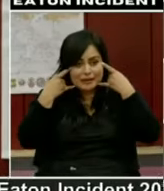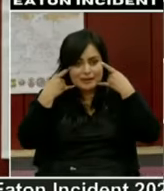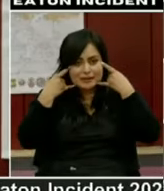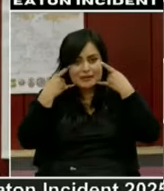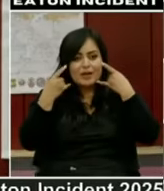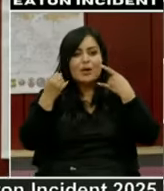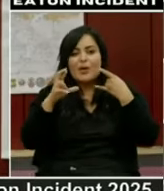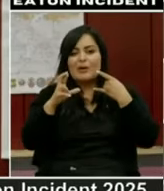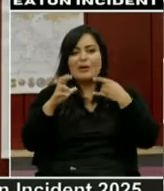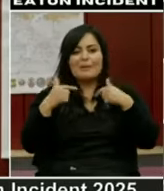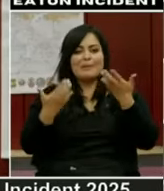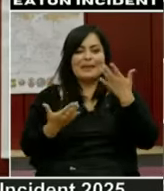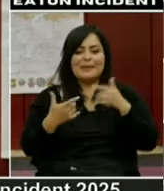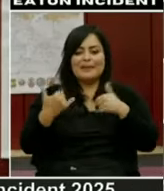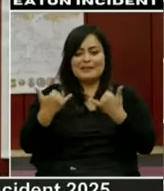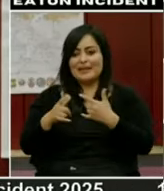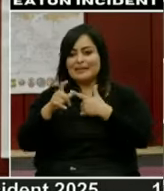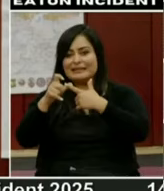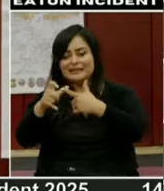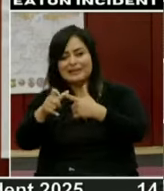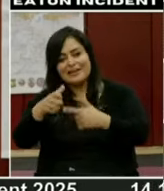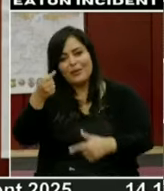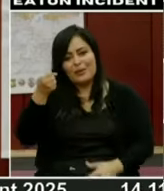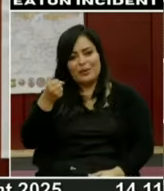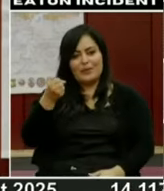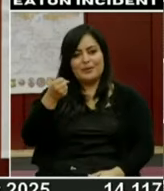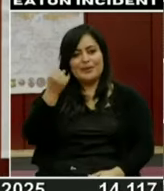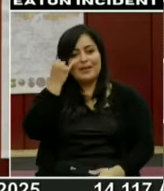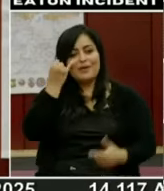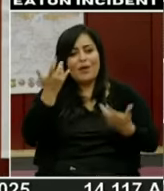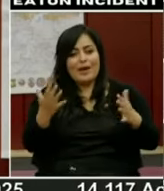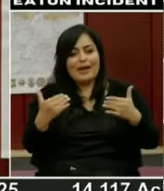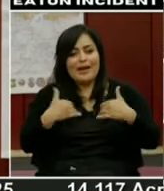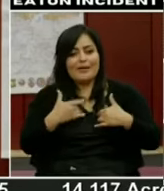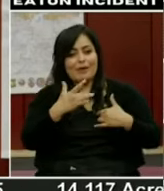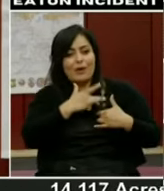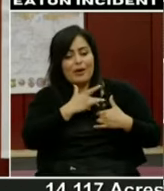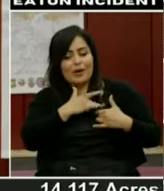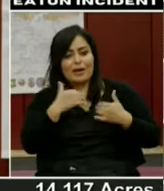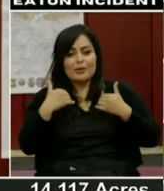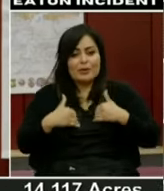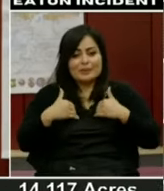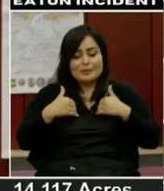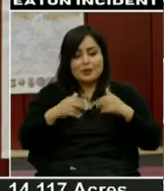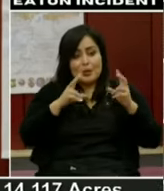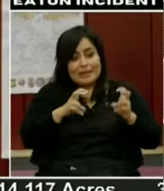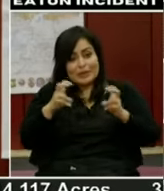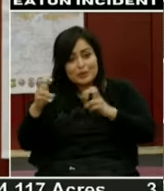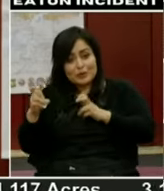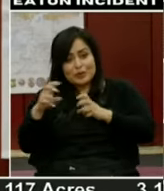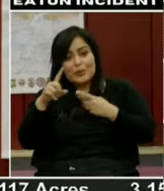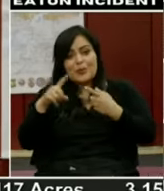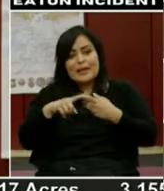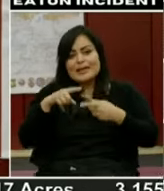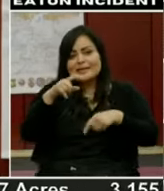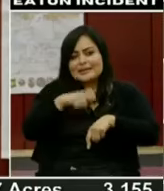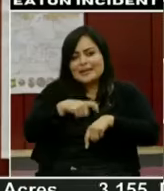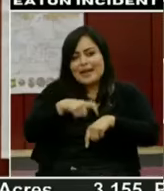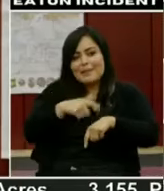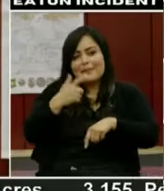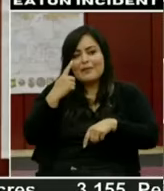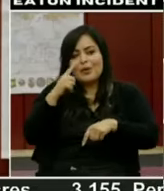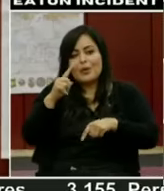to go for a run today, and for those of you that have pre-existing conditions like cardiac and respiratory issues, when it's time to find a better place to